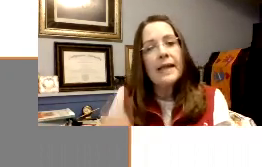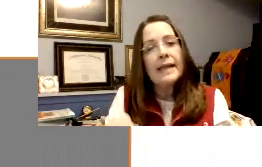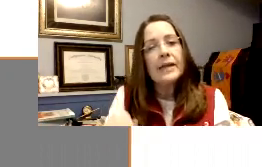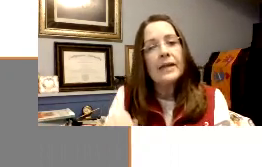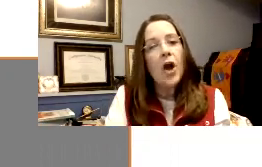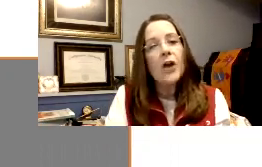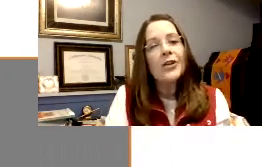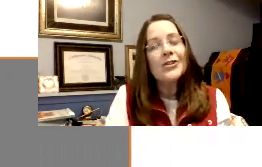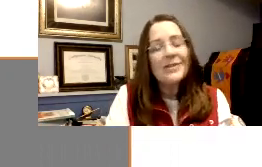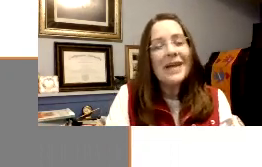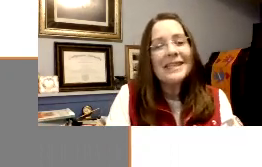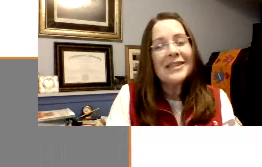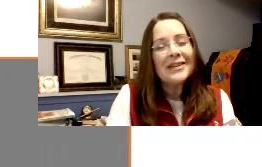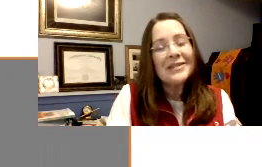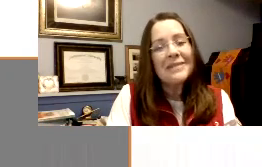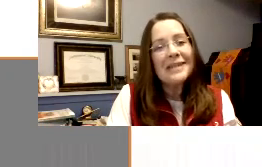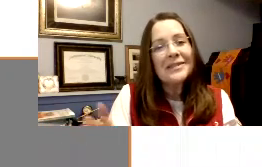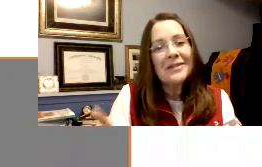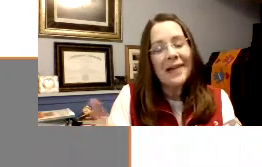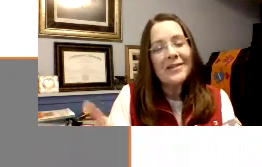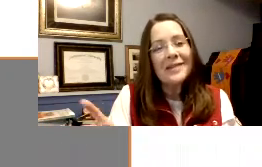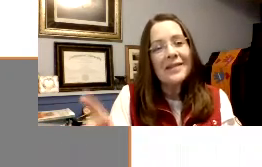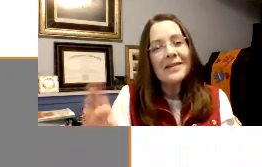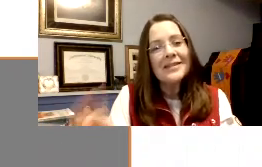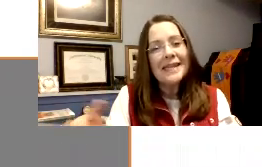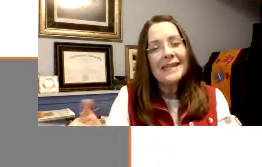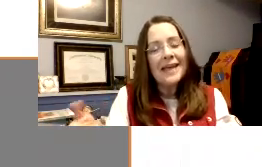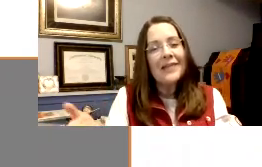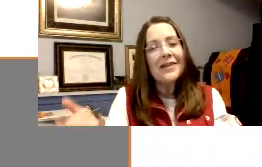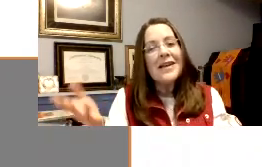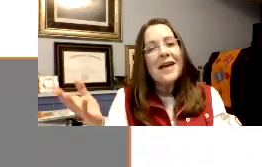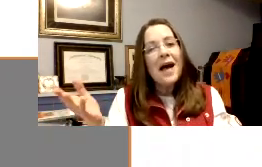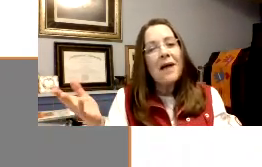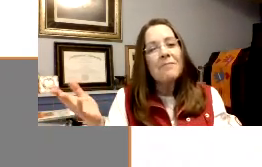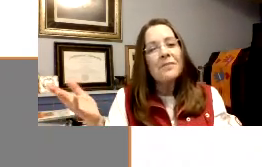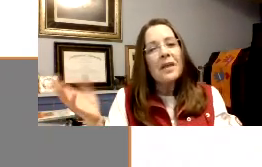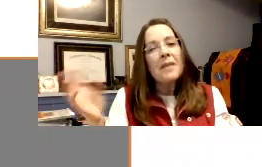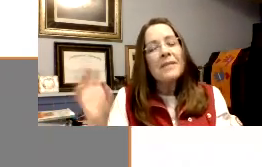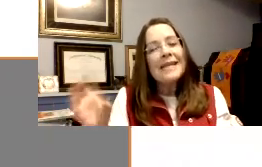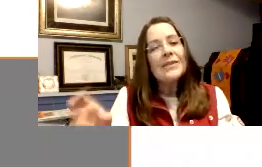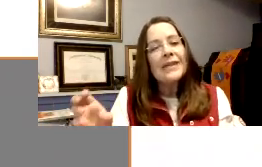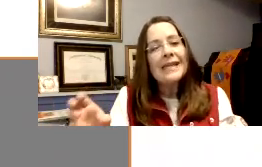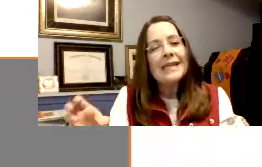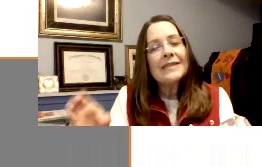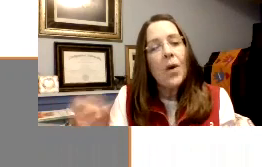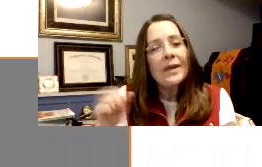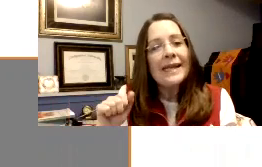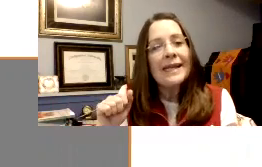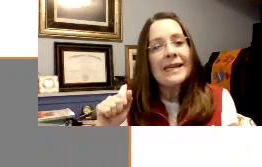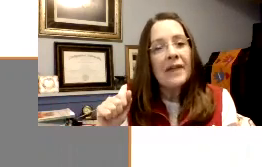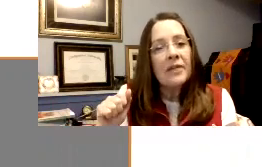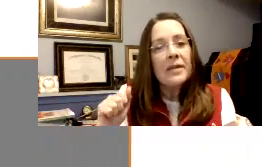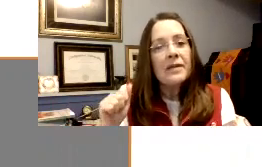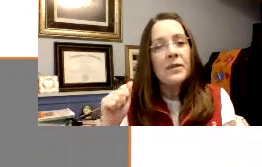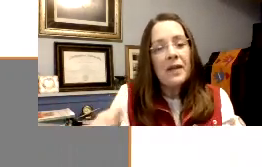1 and there are two-dimensional colors on there. He's looking at the color. But he is looking at this only in